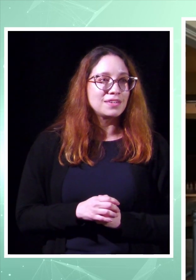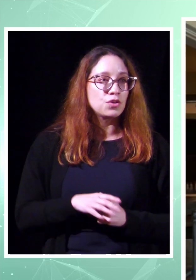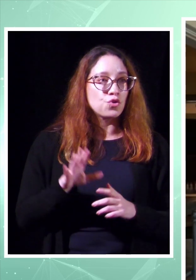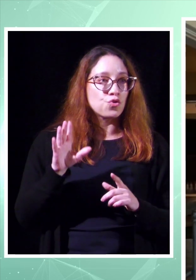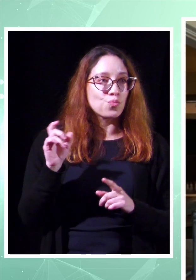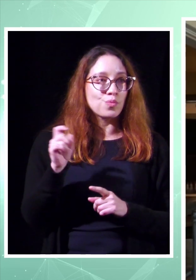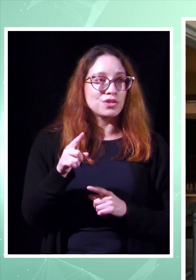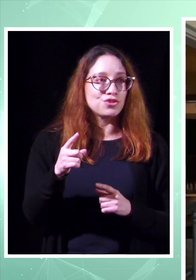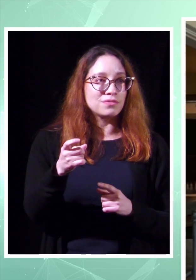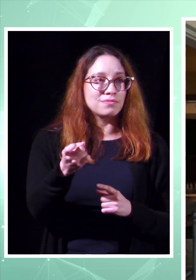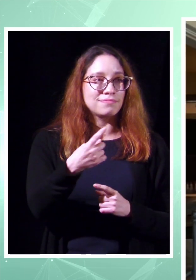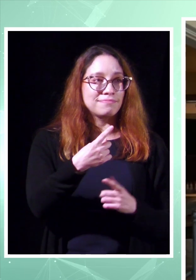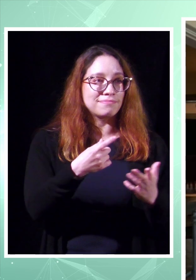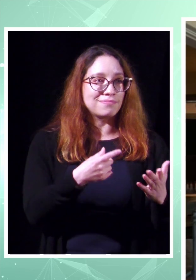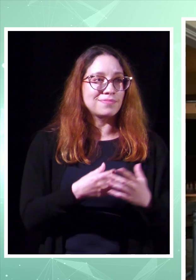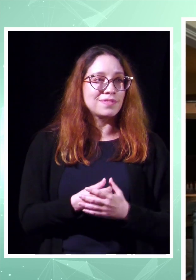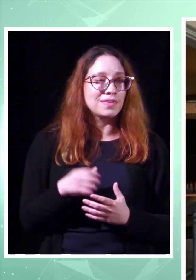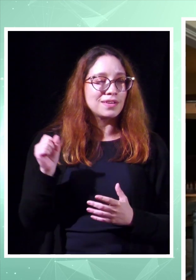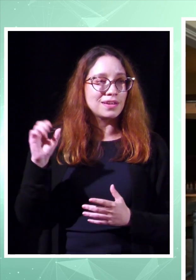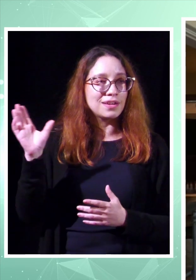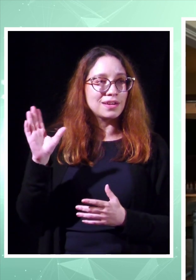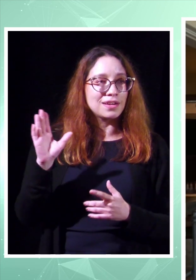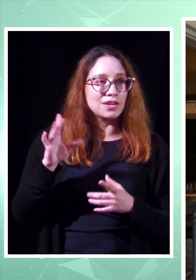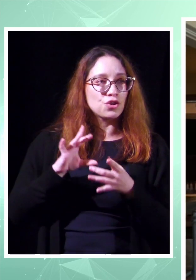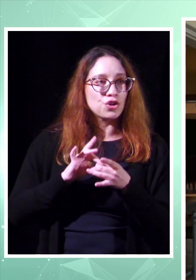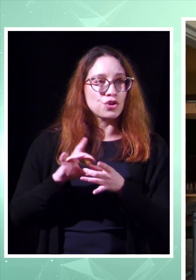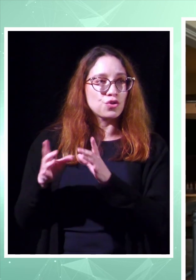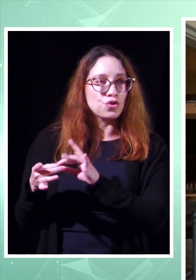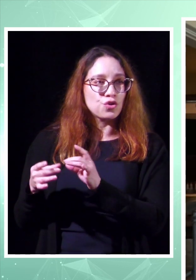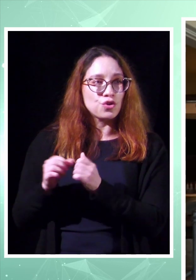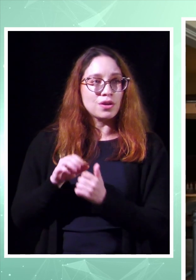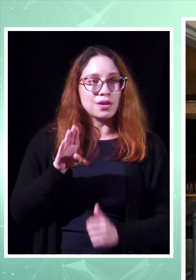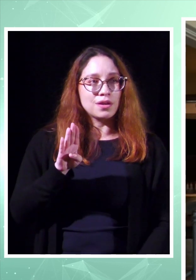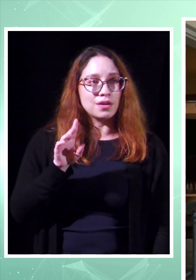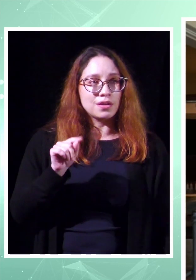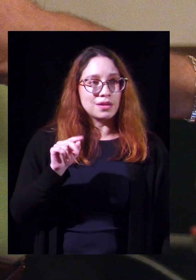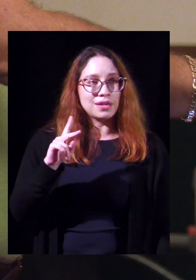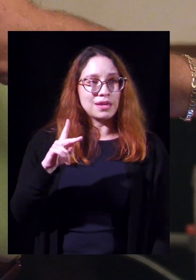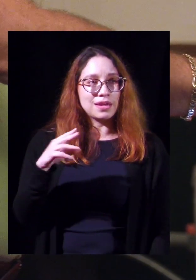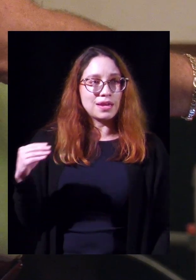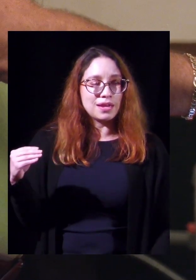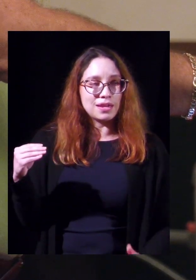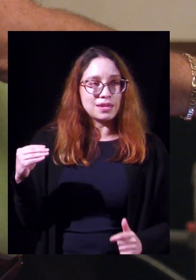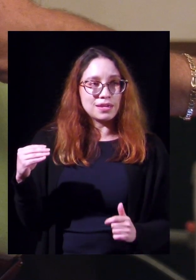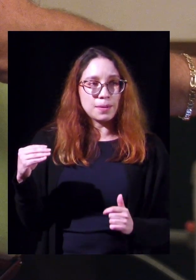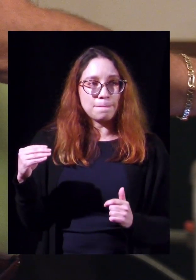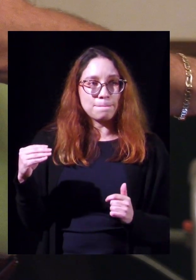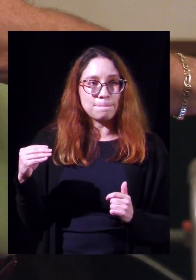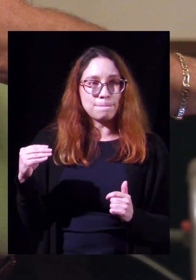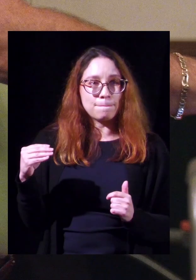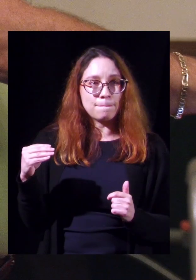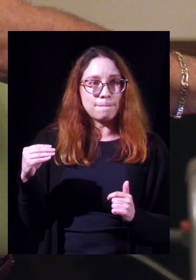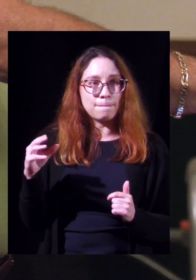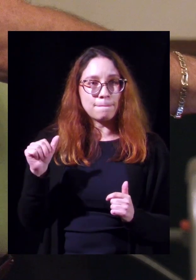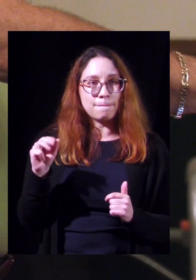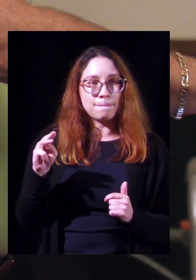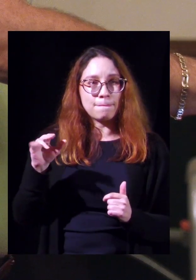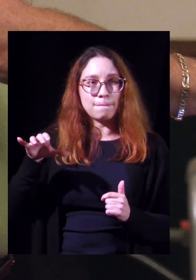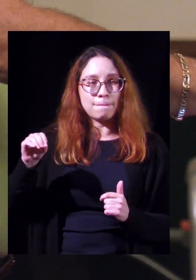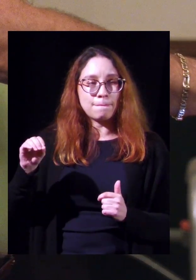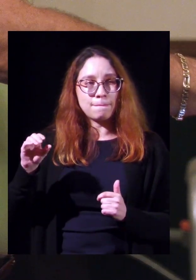question over there on that side of the room. Yeah, hi. Is there any connection between BTK and the amino